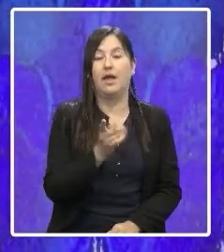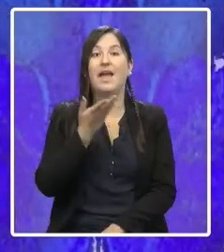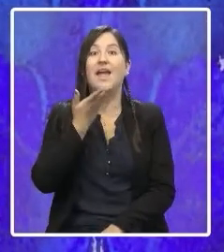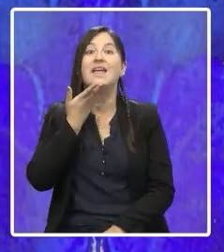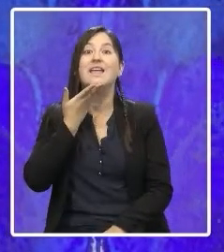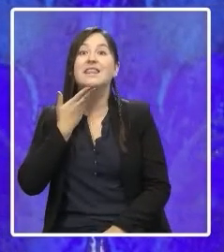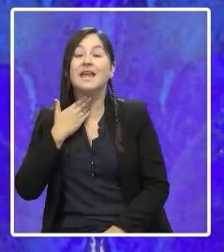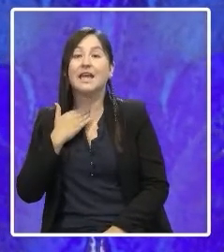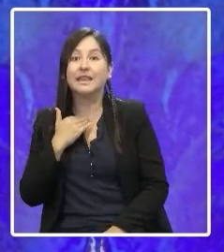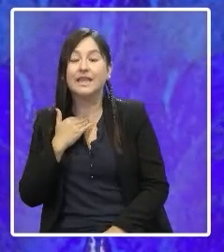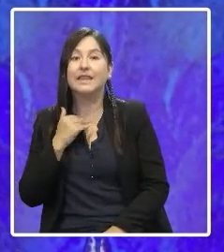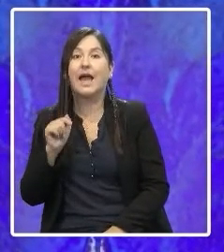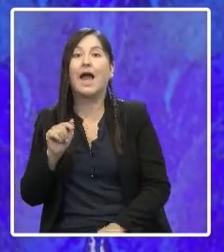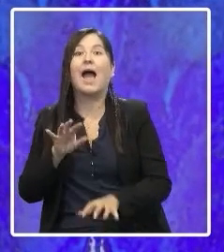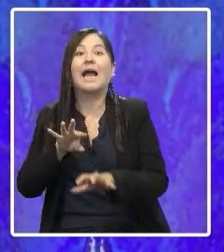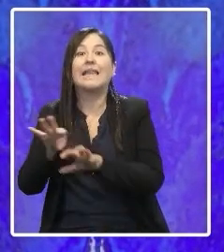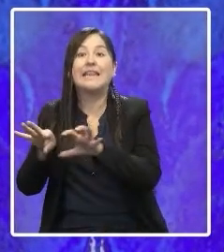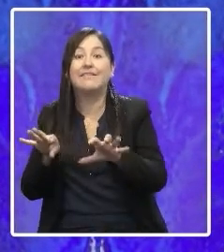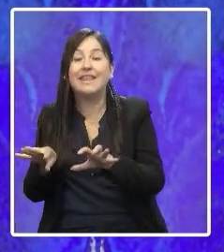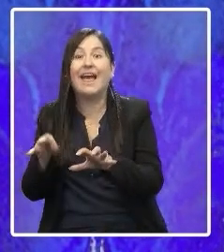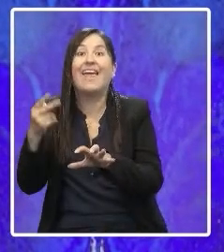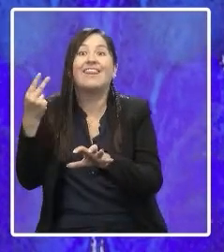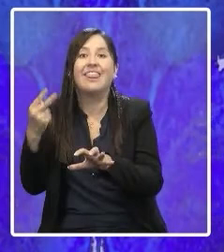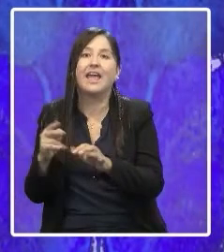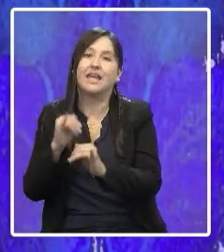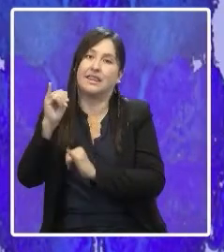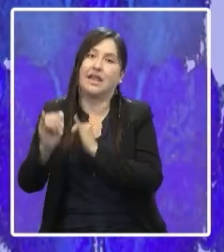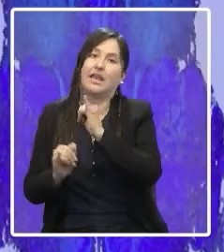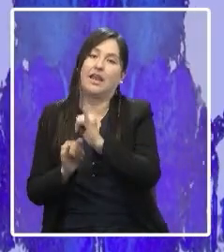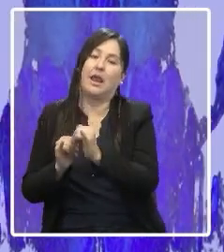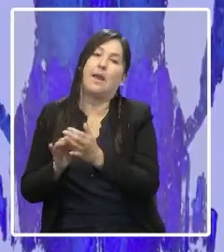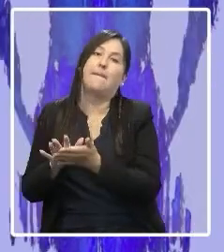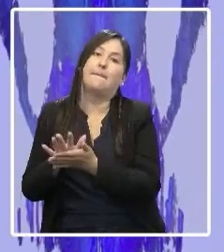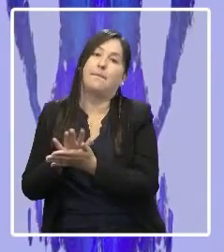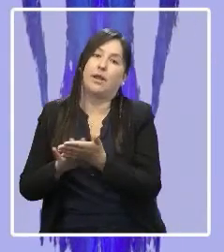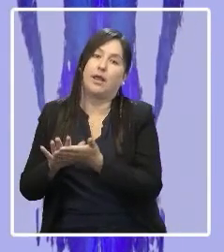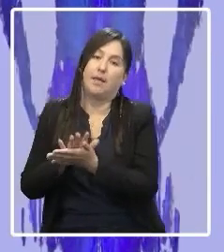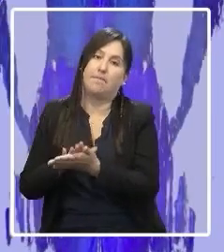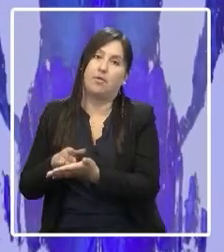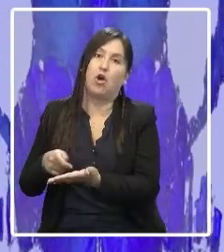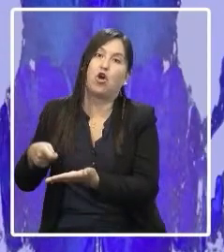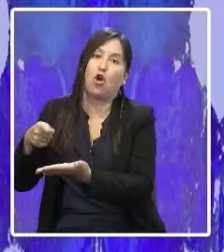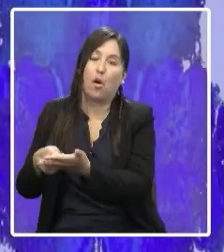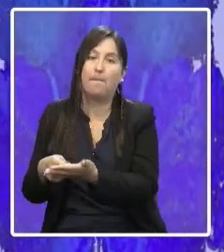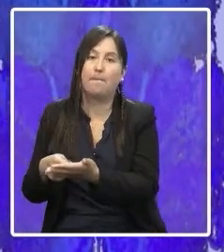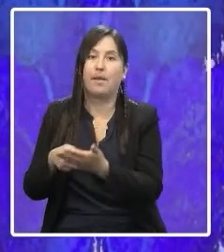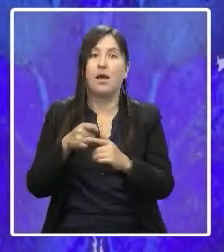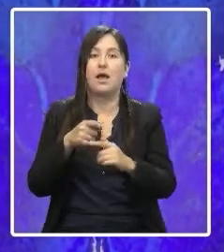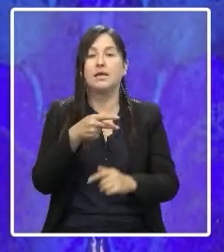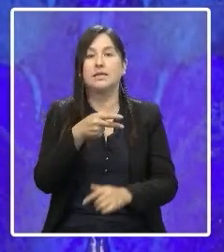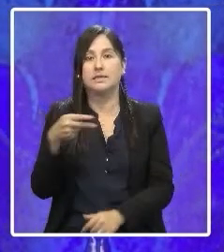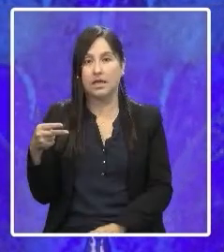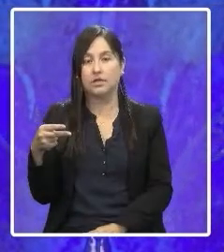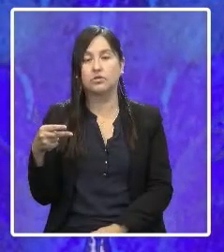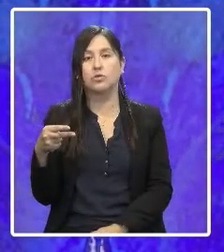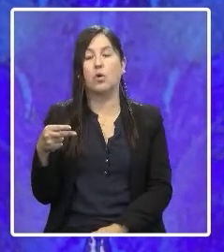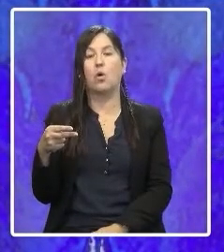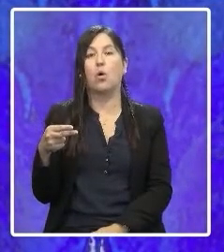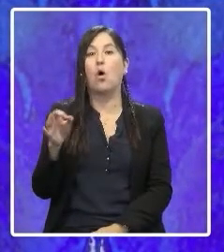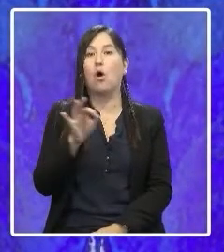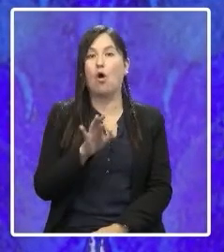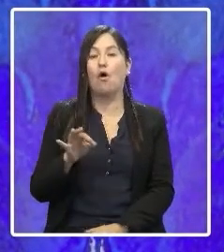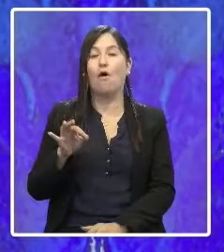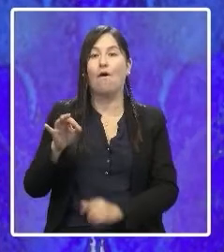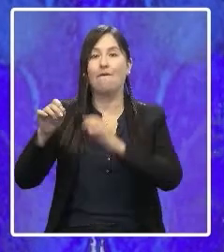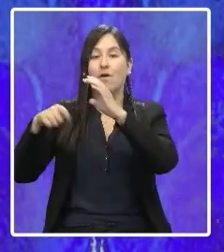gambling, online gaming, online shopping, online sex. So my real conclusion at the end of the day is that the internet may be